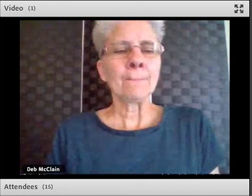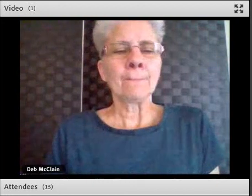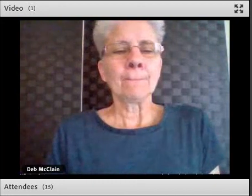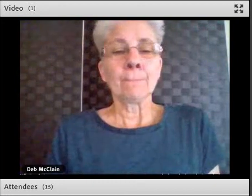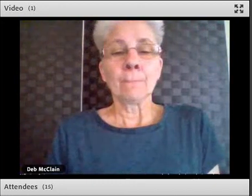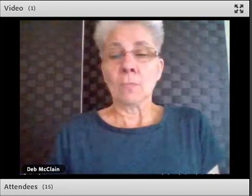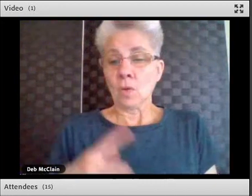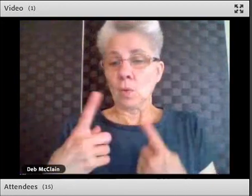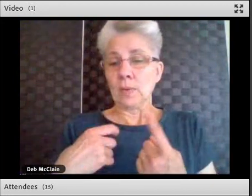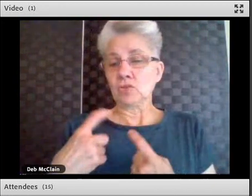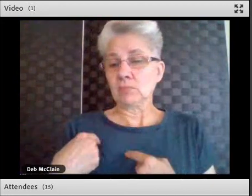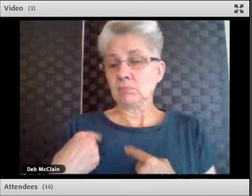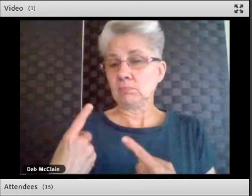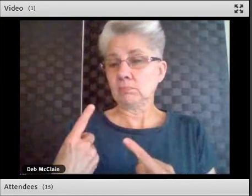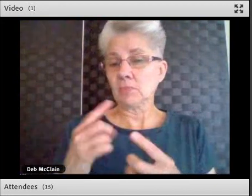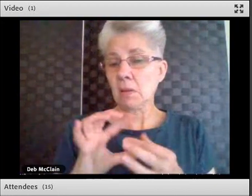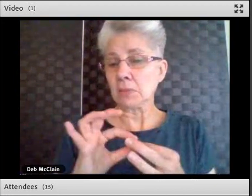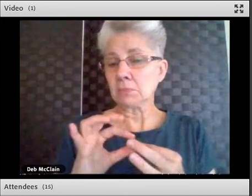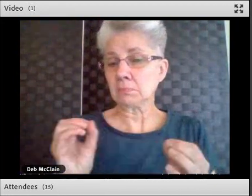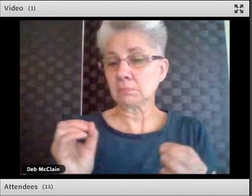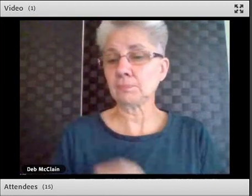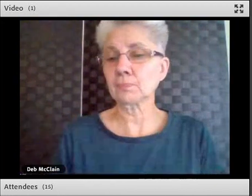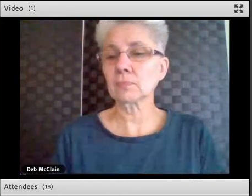Does anyone have any questions or comments?